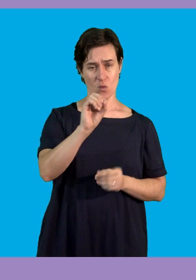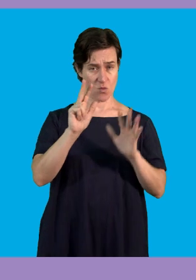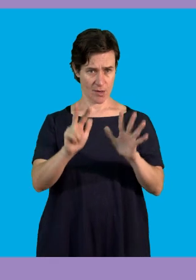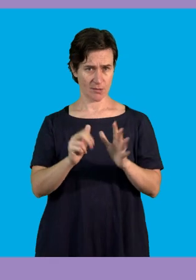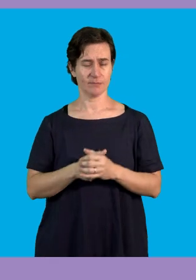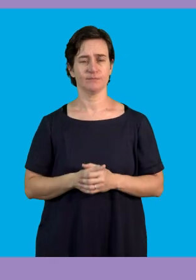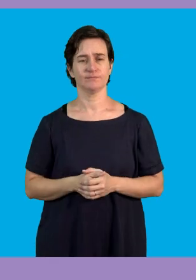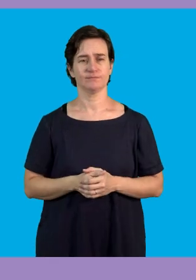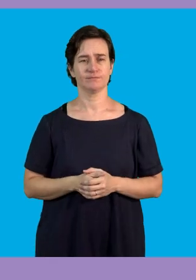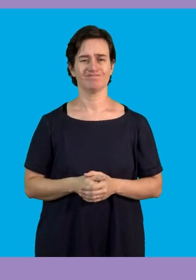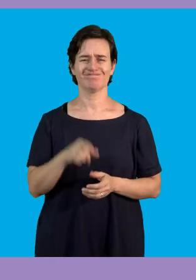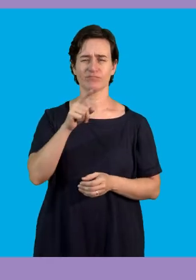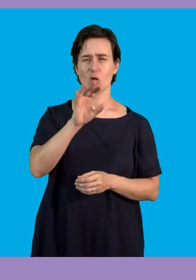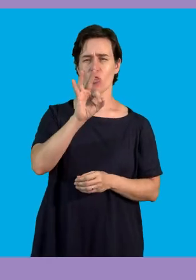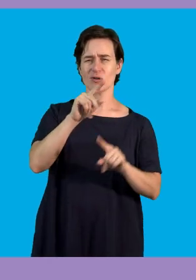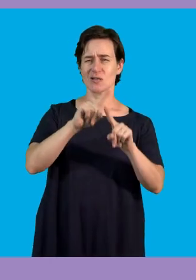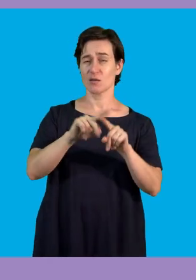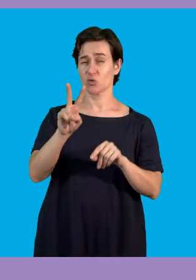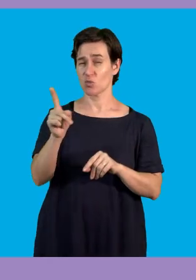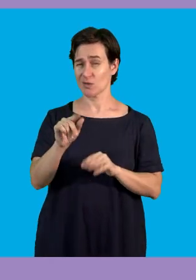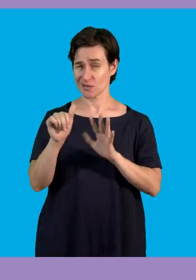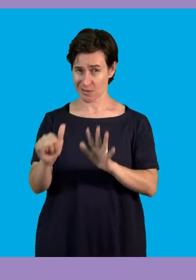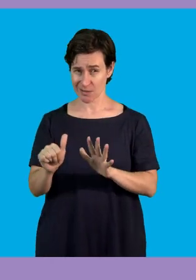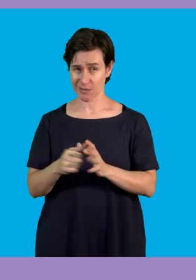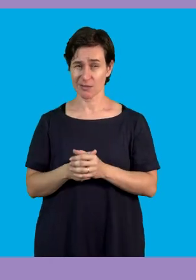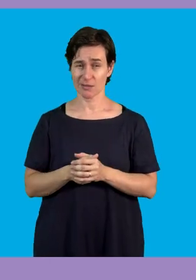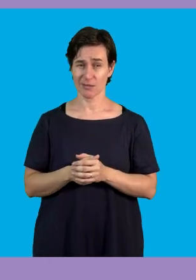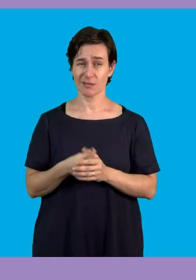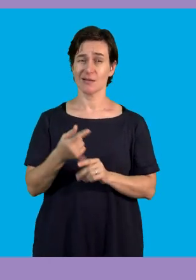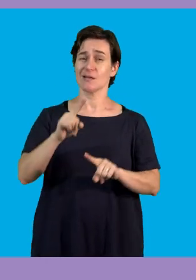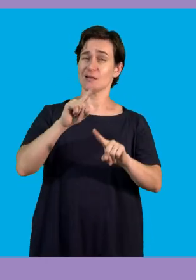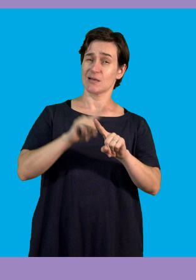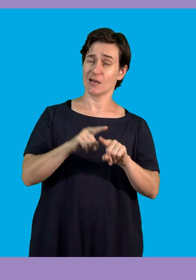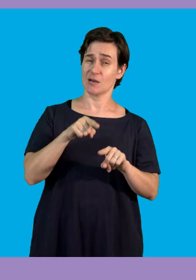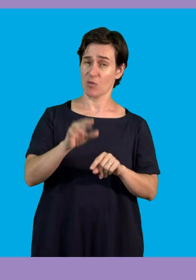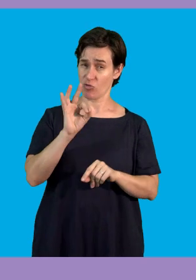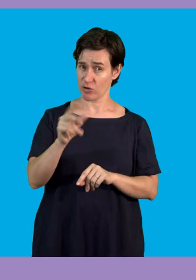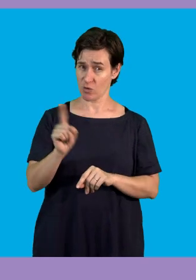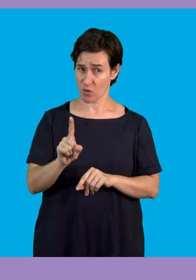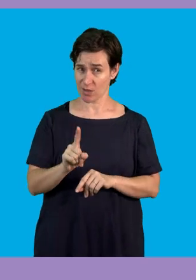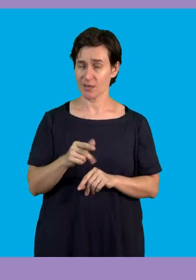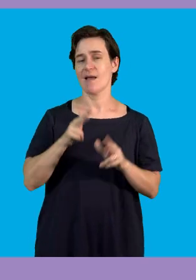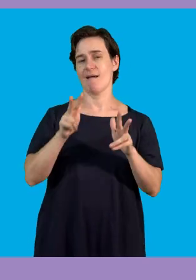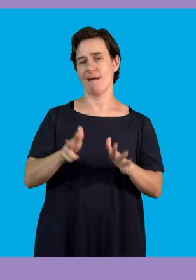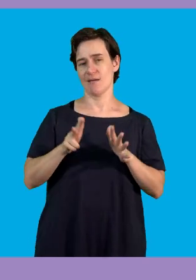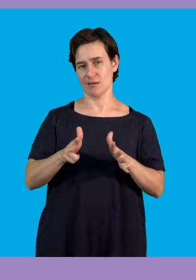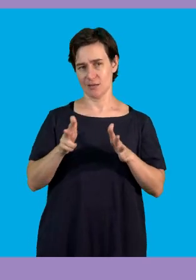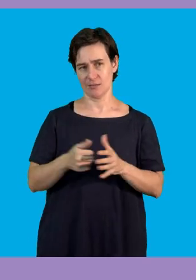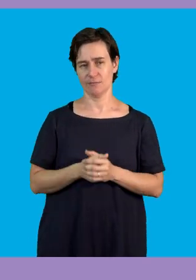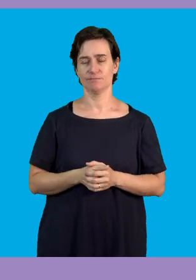108. 3 times 2 is 6, multiplied by 3 is